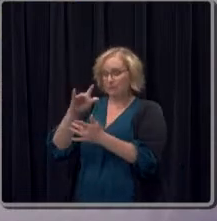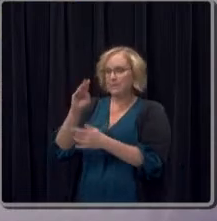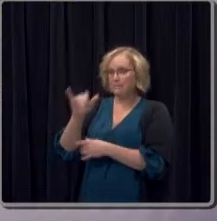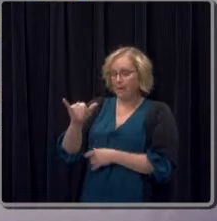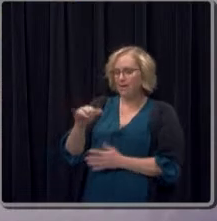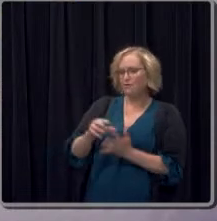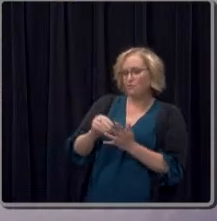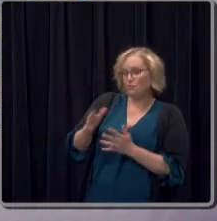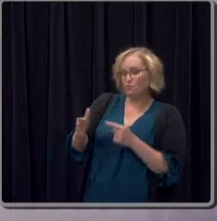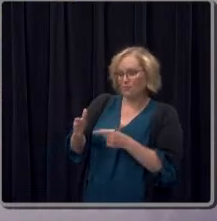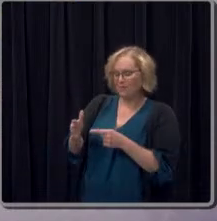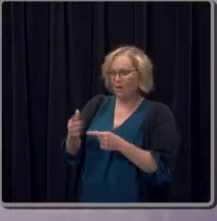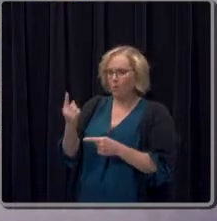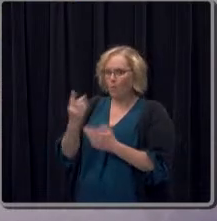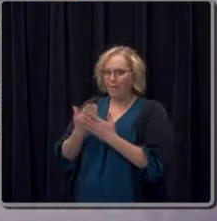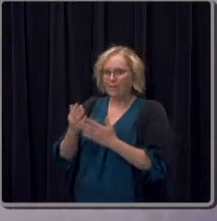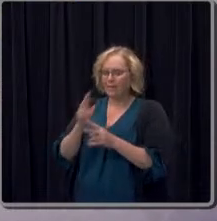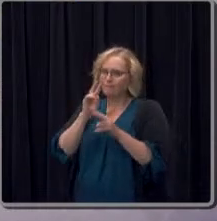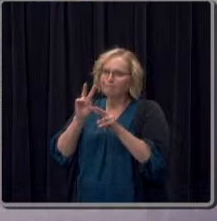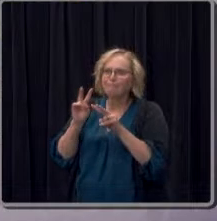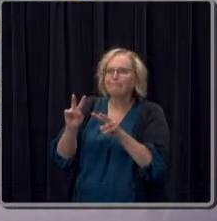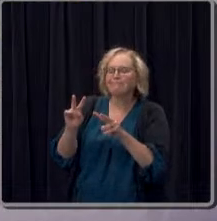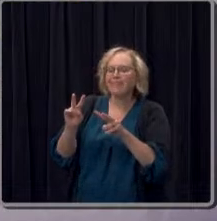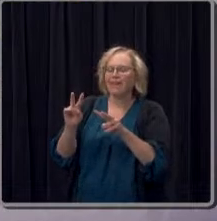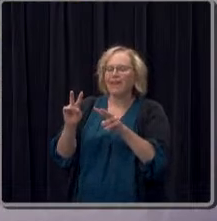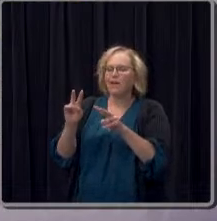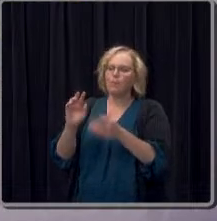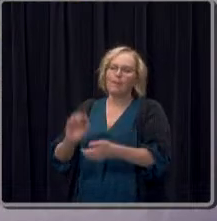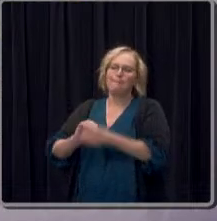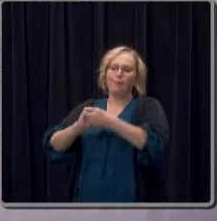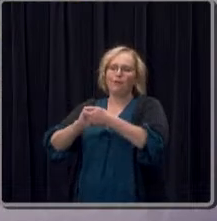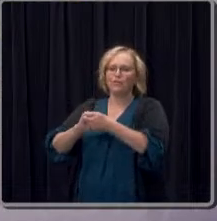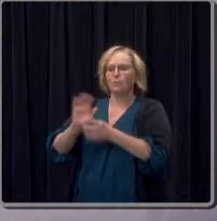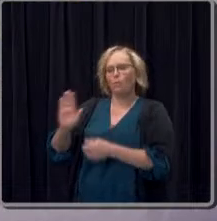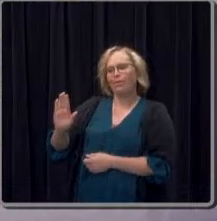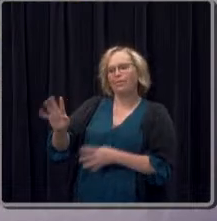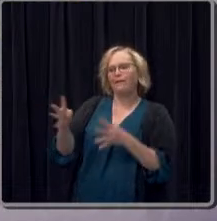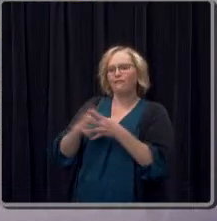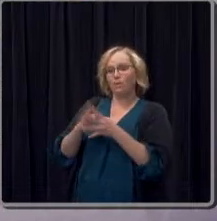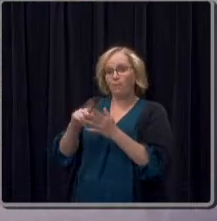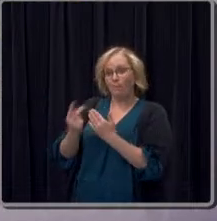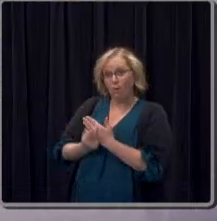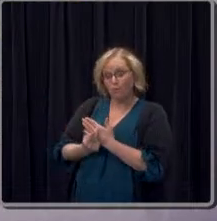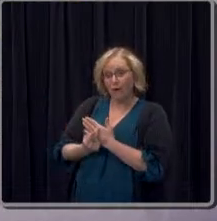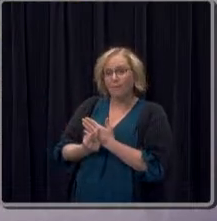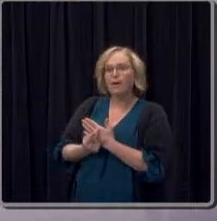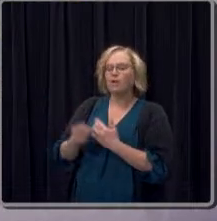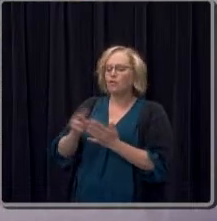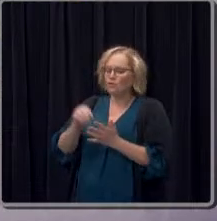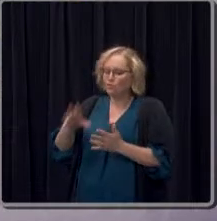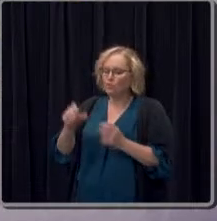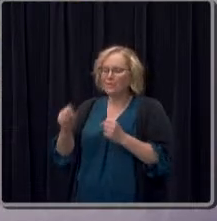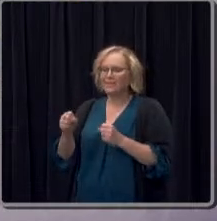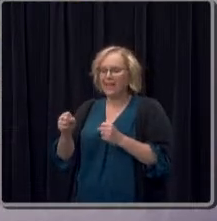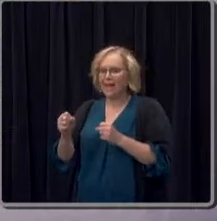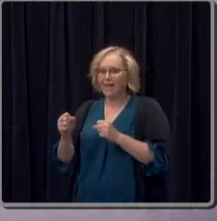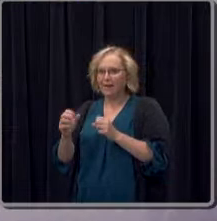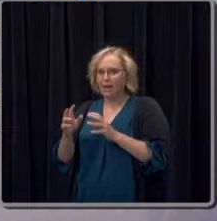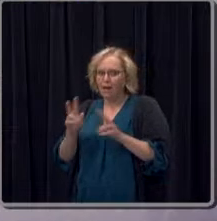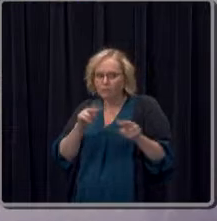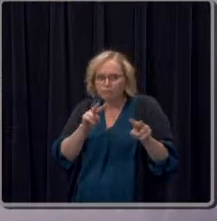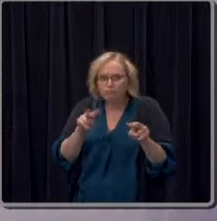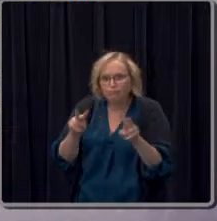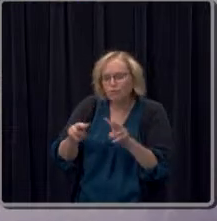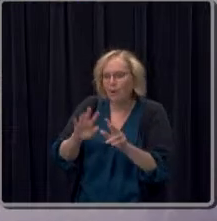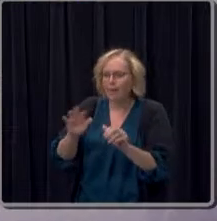there, one of the things that they really look forward to is we have a partnership with the football program, where they're able to like get behind the scenes and be able to go and